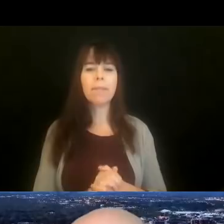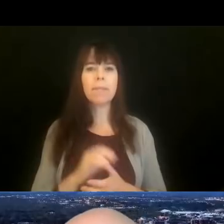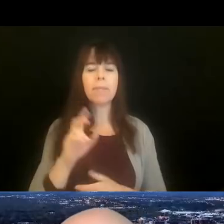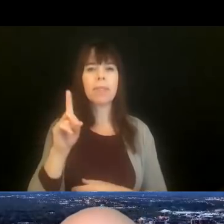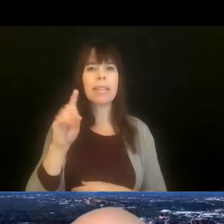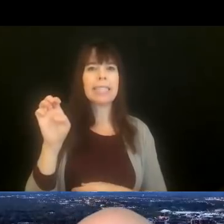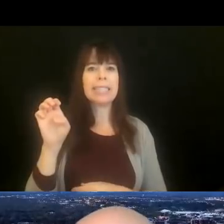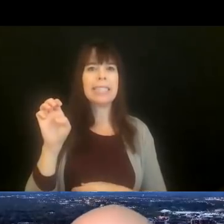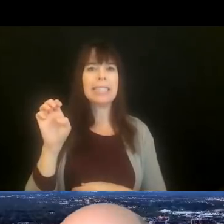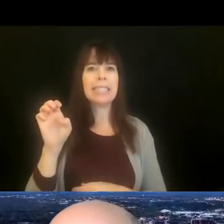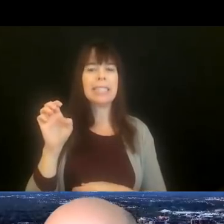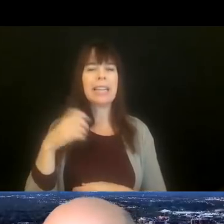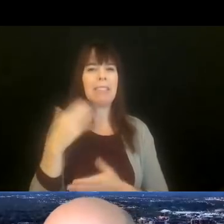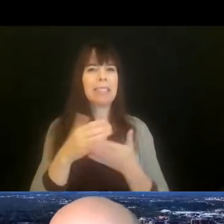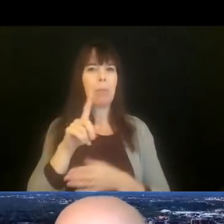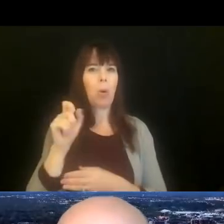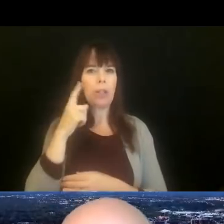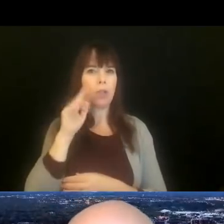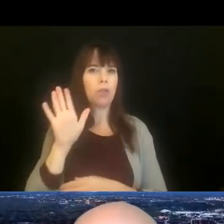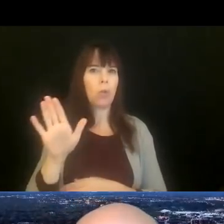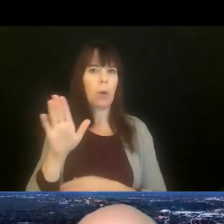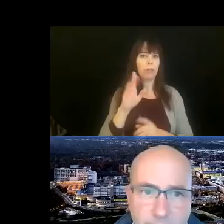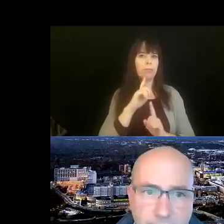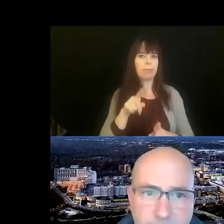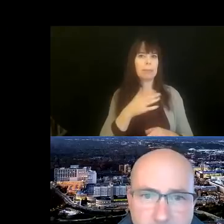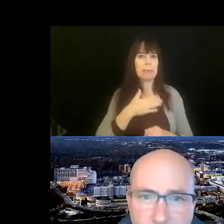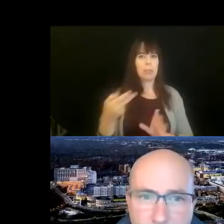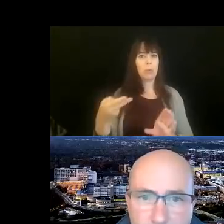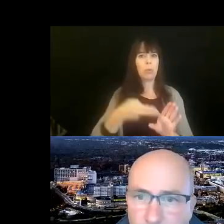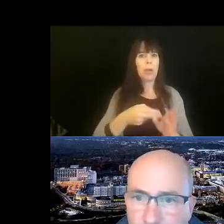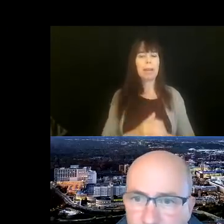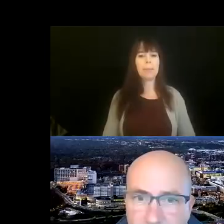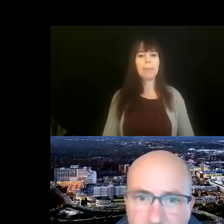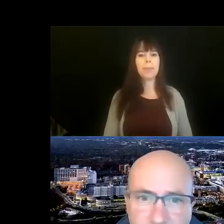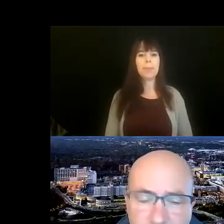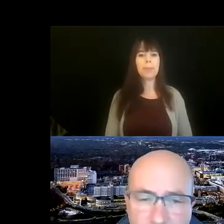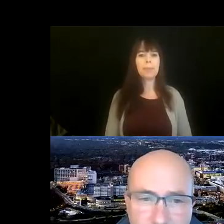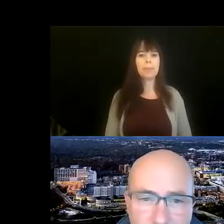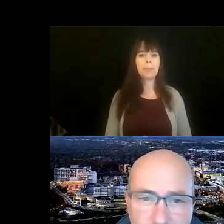Dee, I've got at least a couple questions for you if you would join.